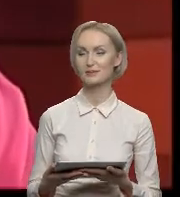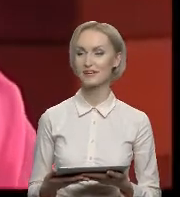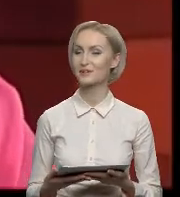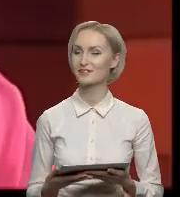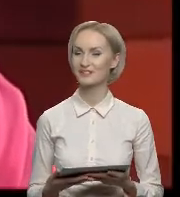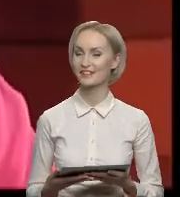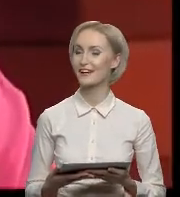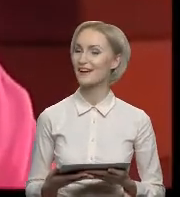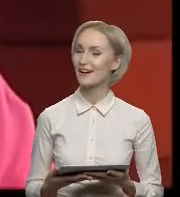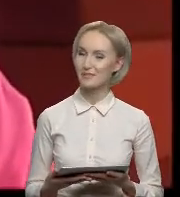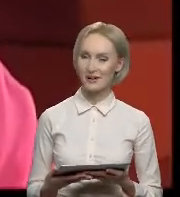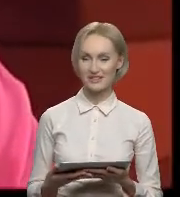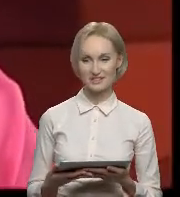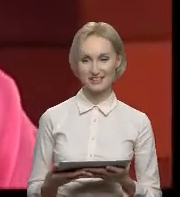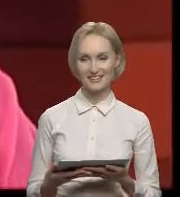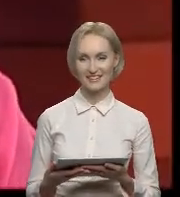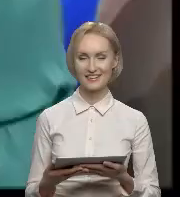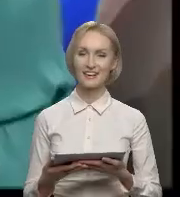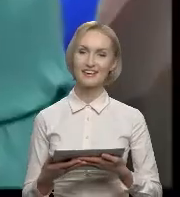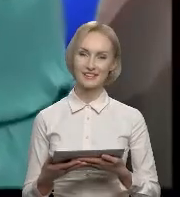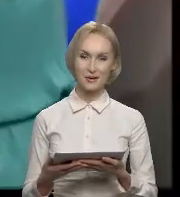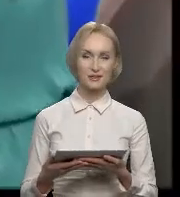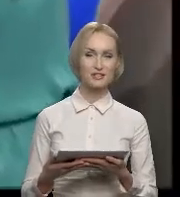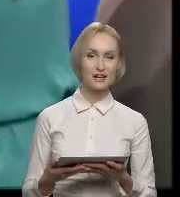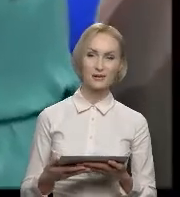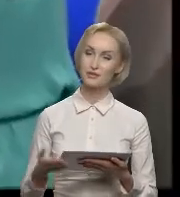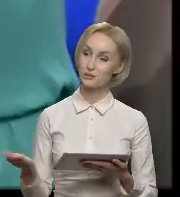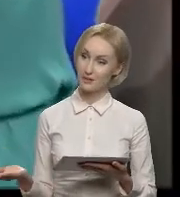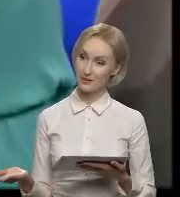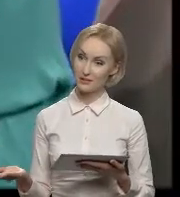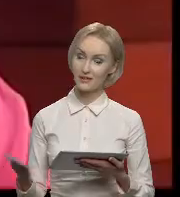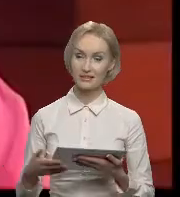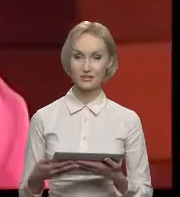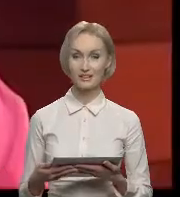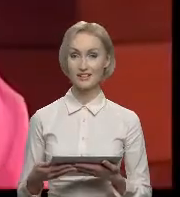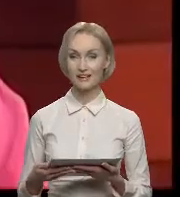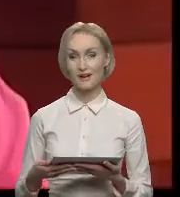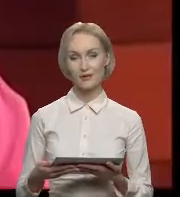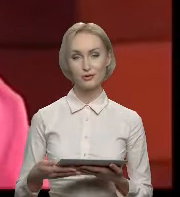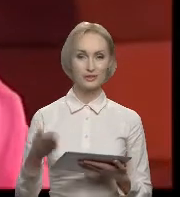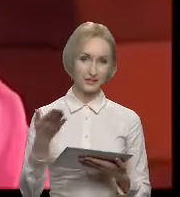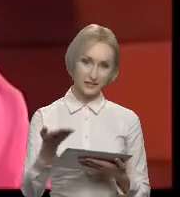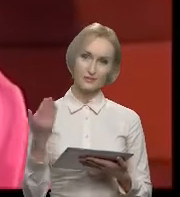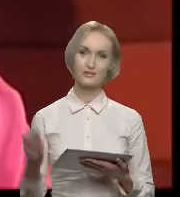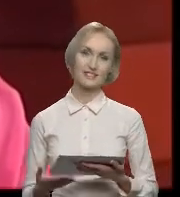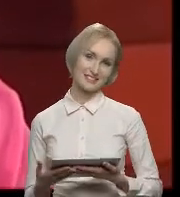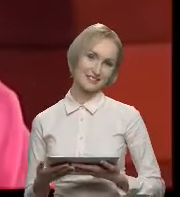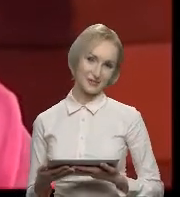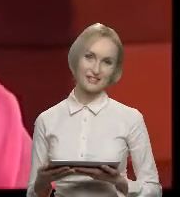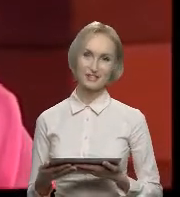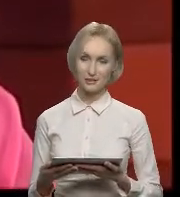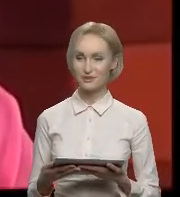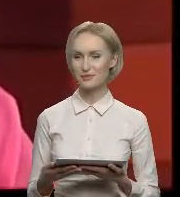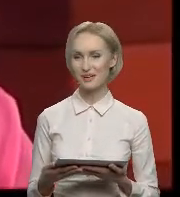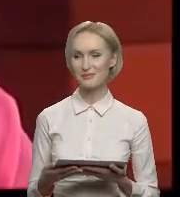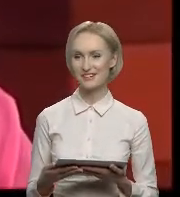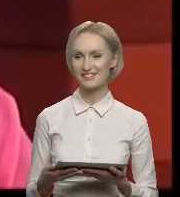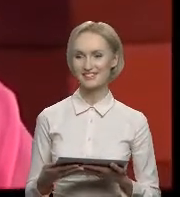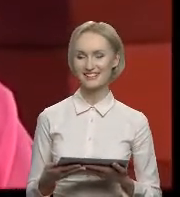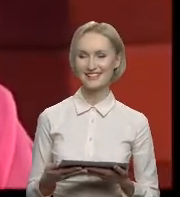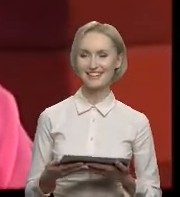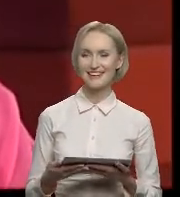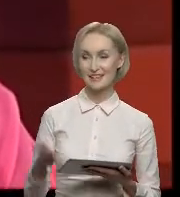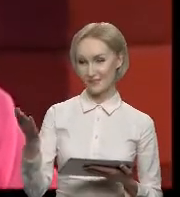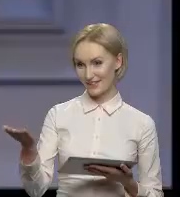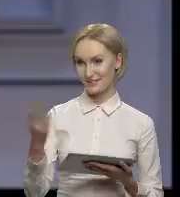was smoking weed at that time. Smoking weed. They give you a treatment plan. You were pregnant, so smoking. If you're doing drugs and they give you a treatment plan and you're dropping dirty, then you don't bad. Get your kids back. That's